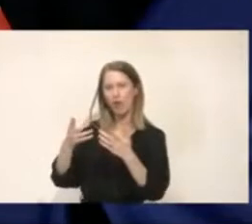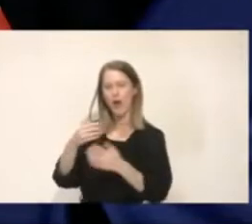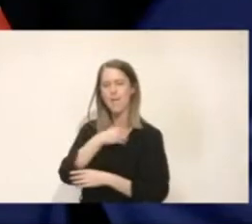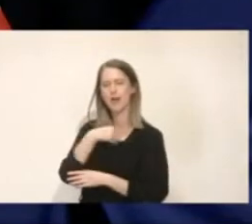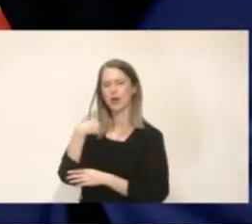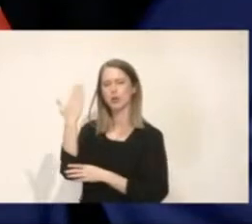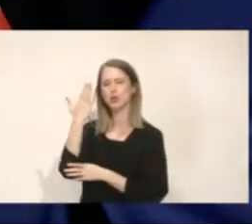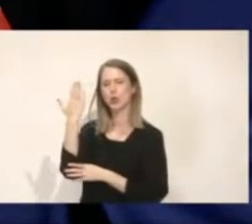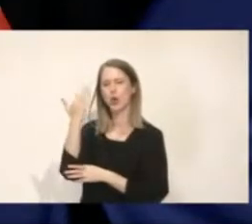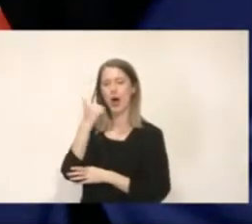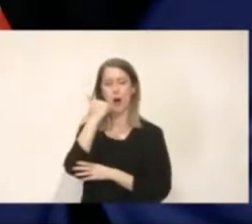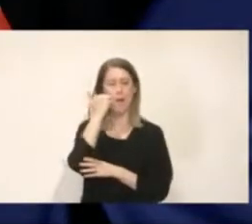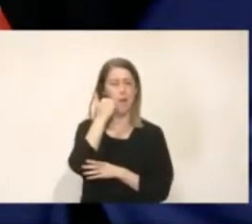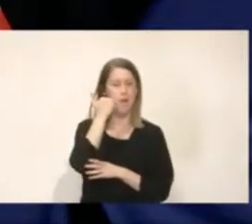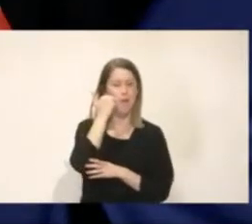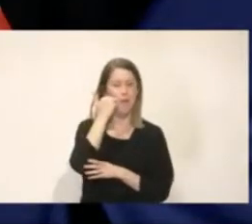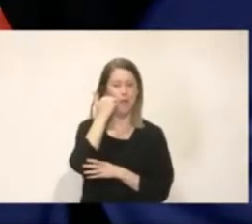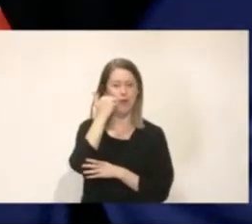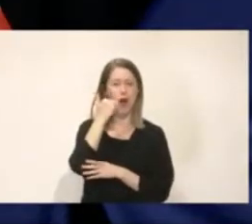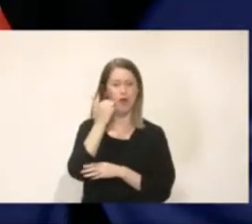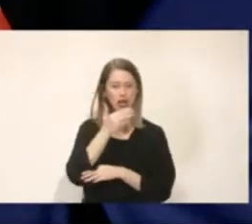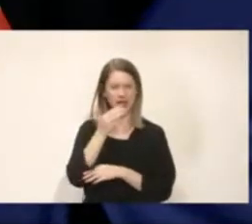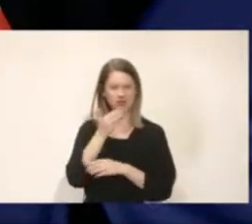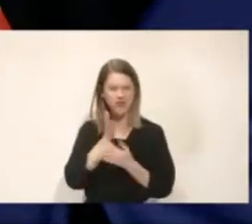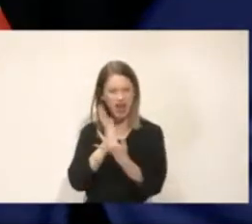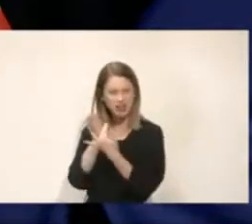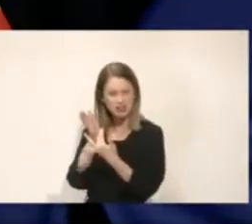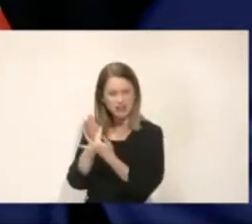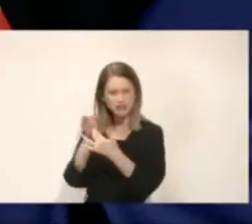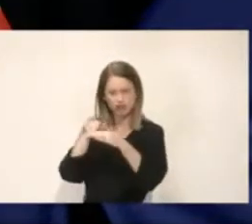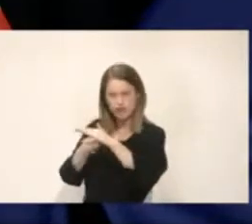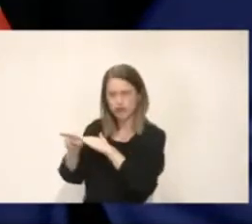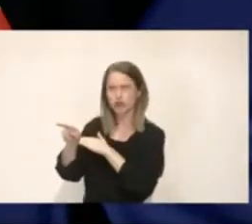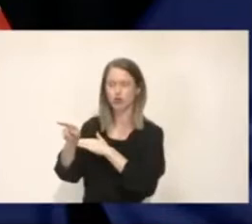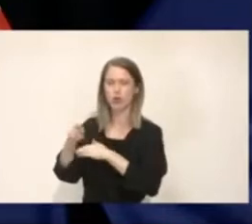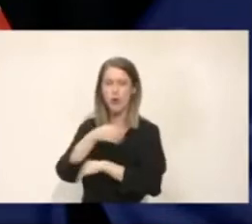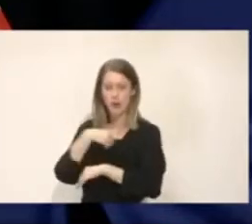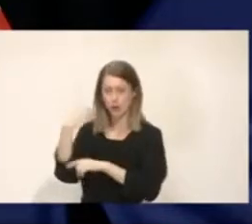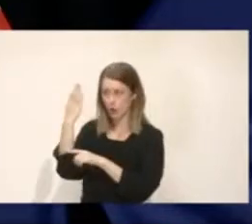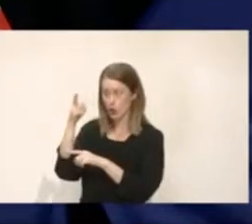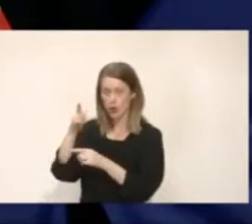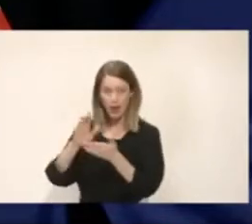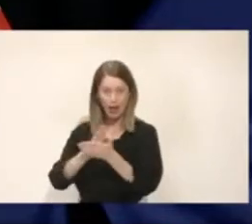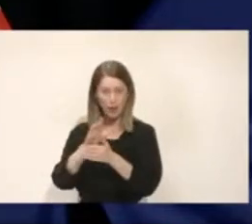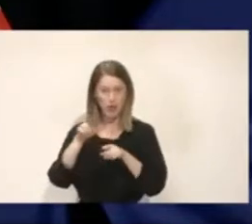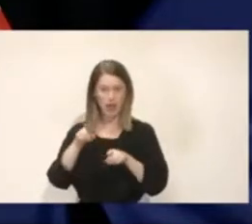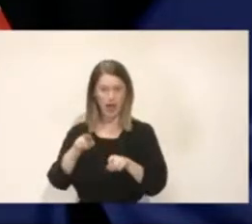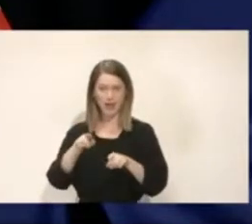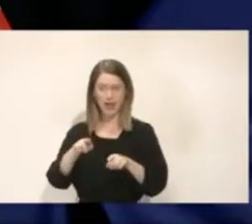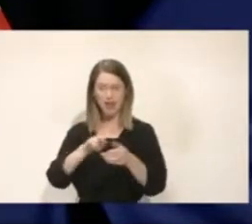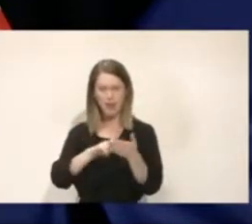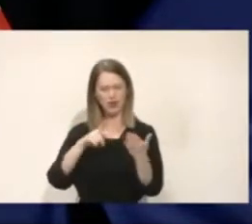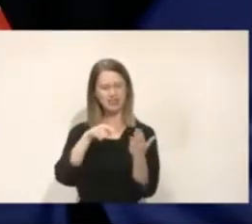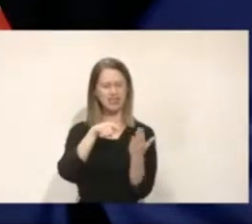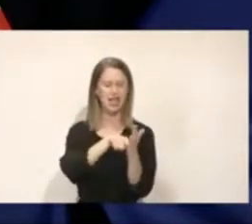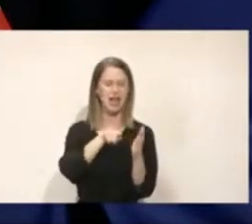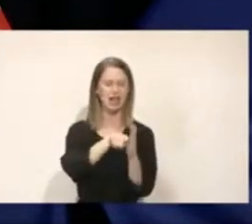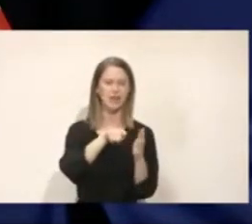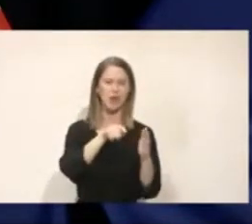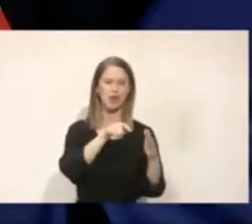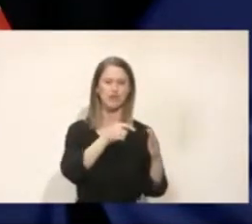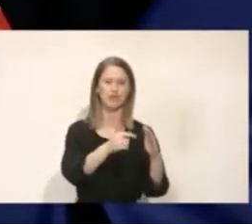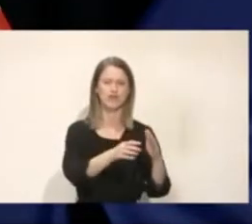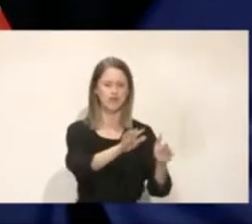school, Māori pathway into medical school. Are you happy with, I guess, what looks like an affirmative action policy? It seems to have been quite successful